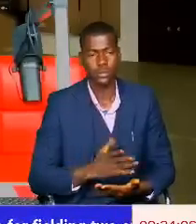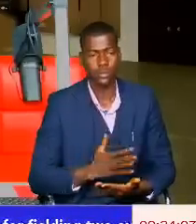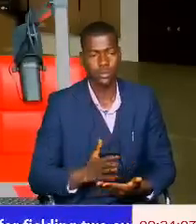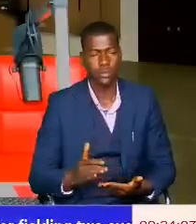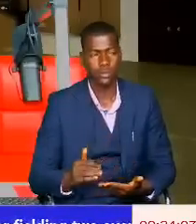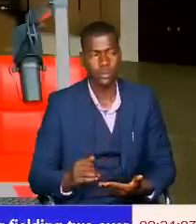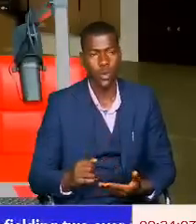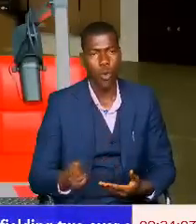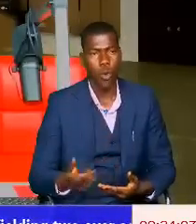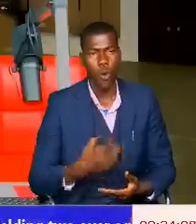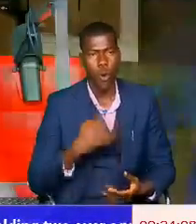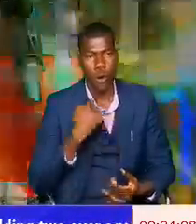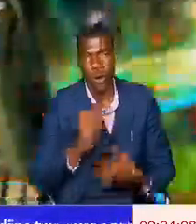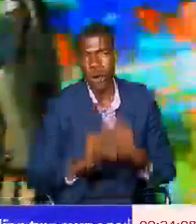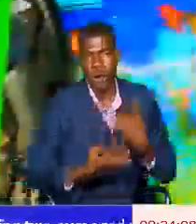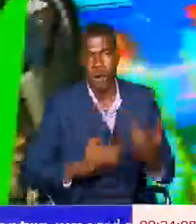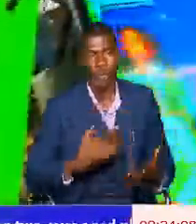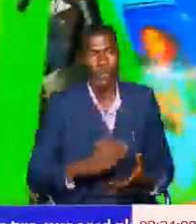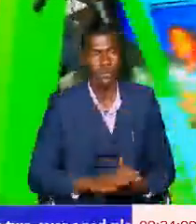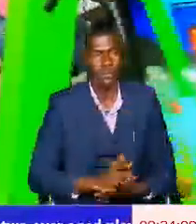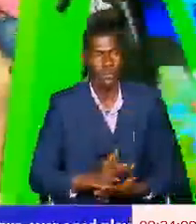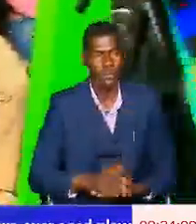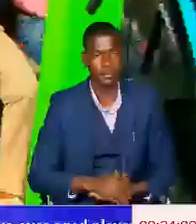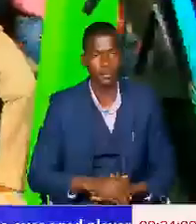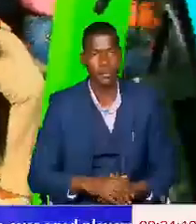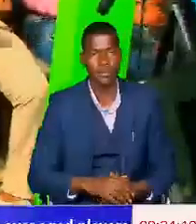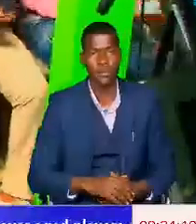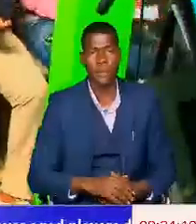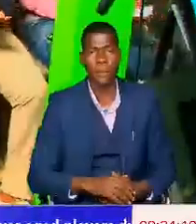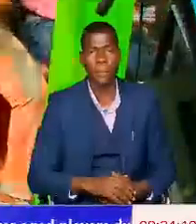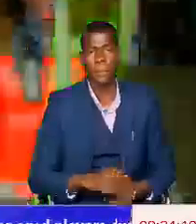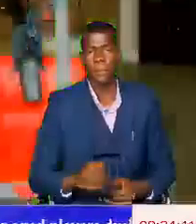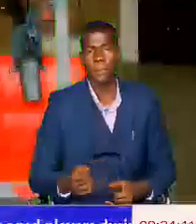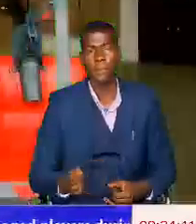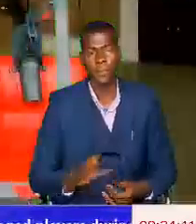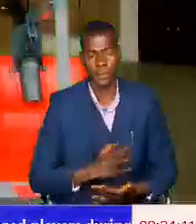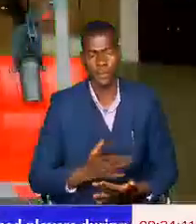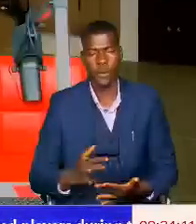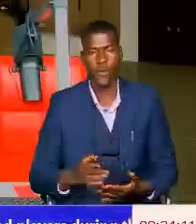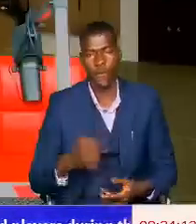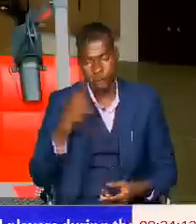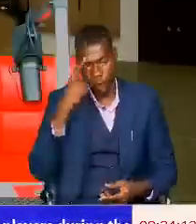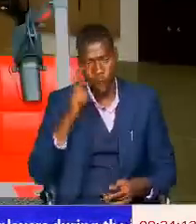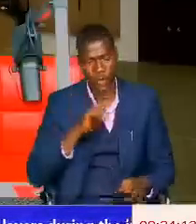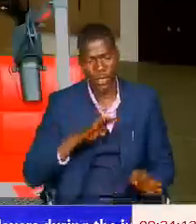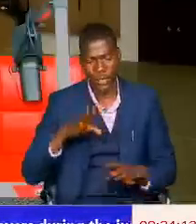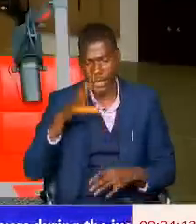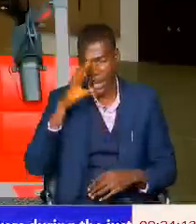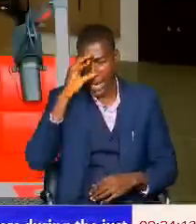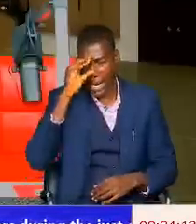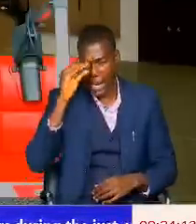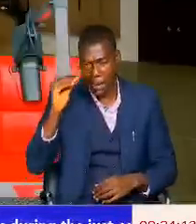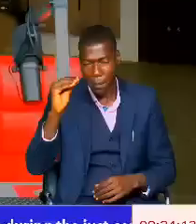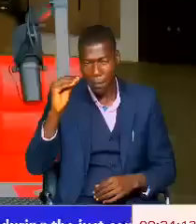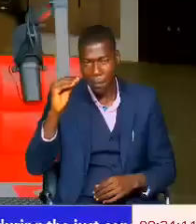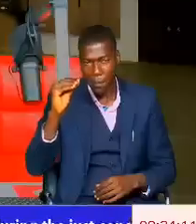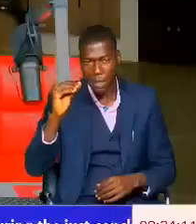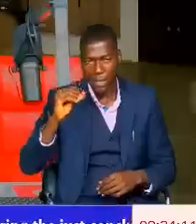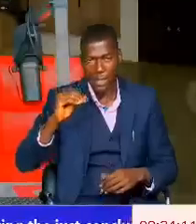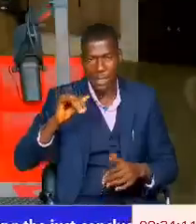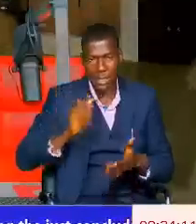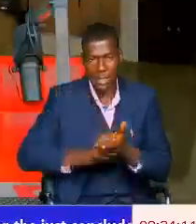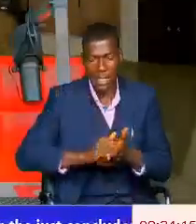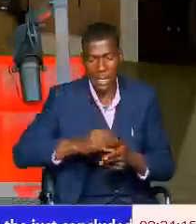He shall be permanent. He shall be permanent. What the Lord has done for him,